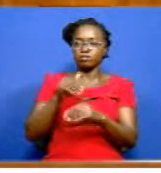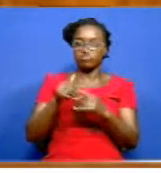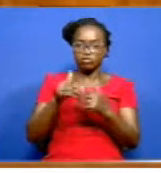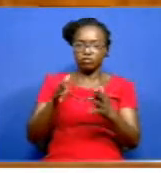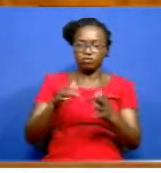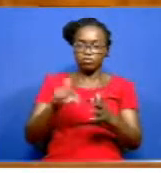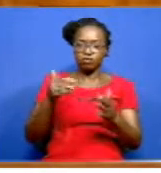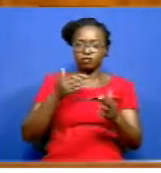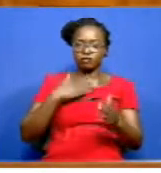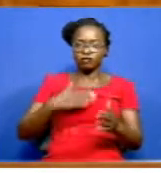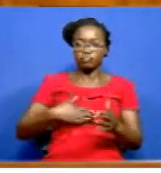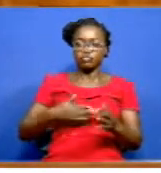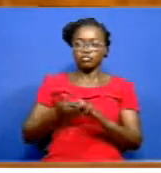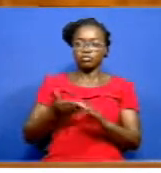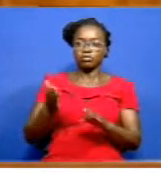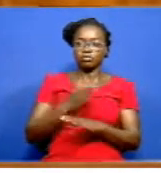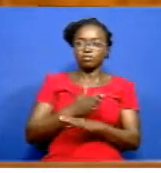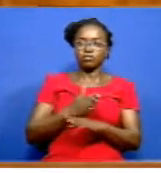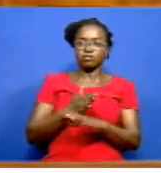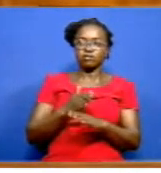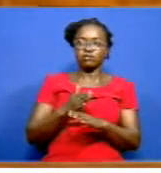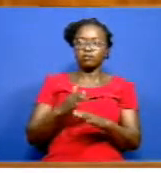anybody after 10 a.m.